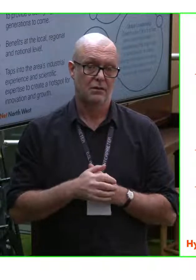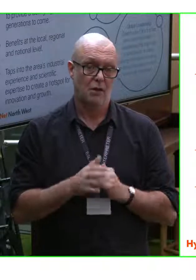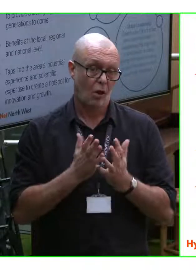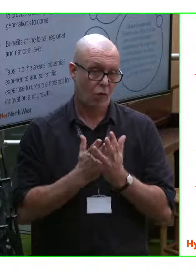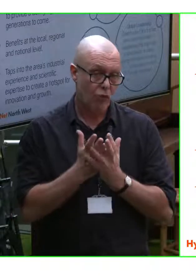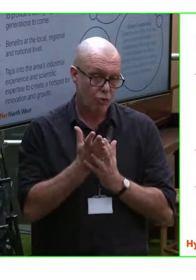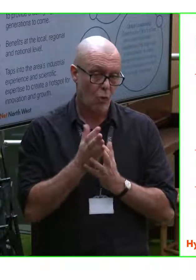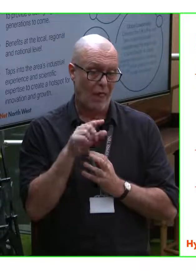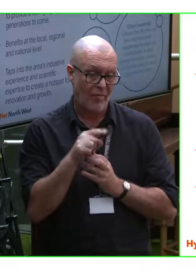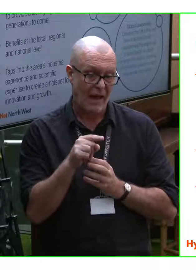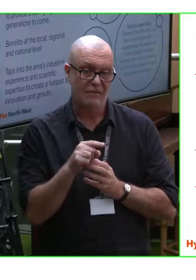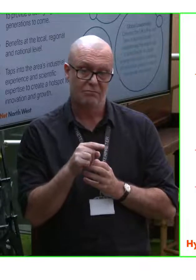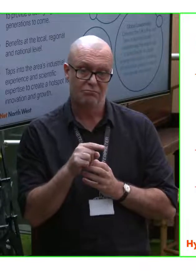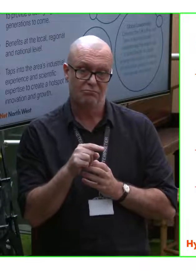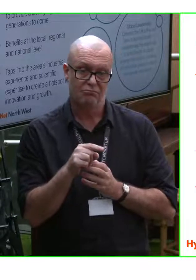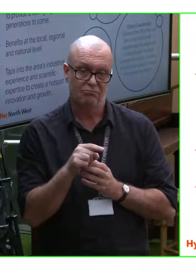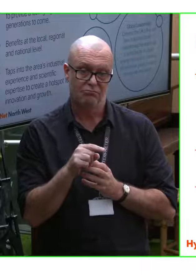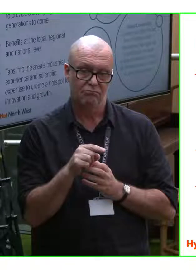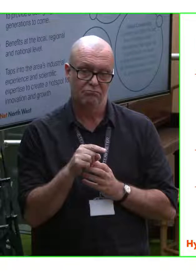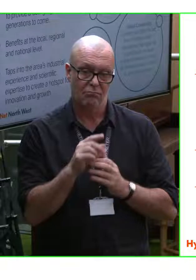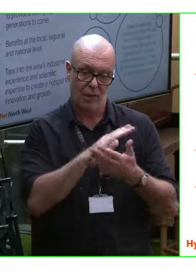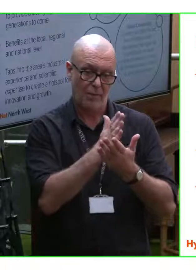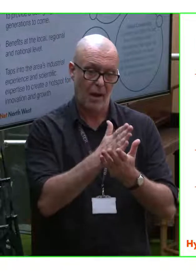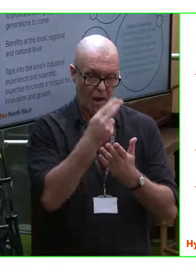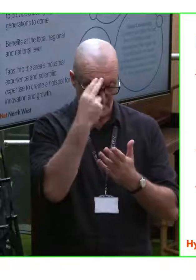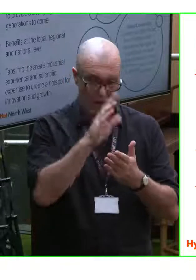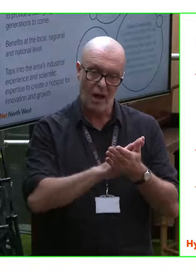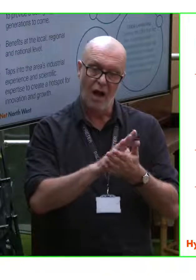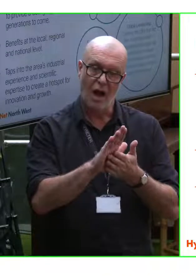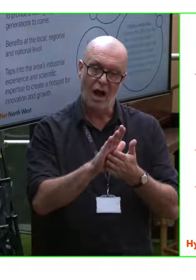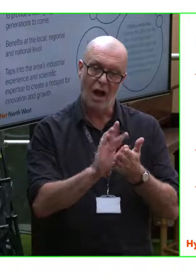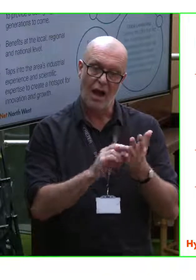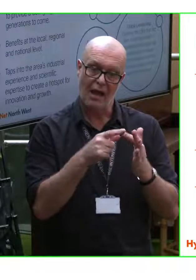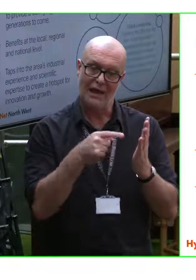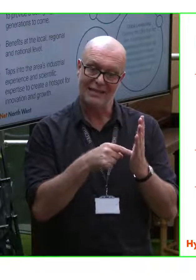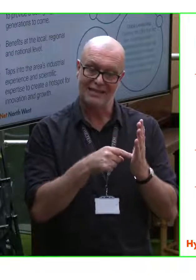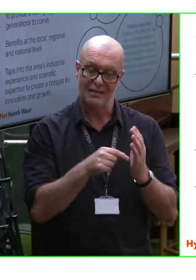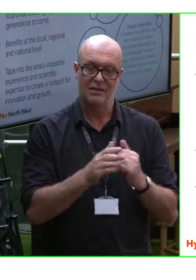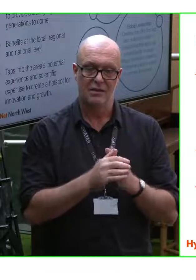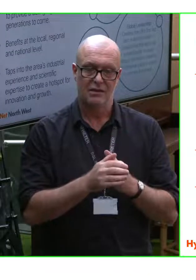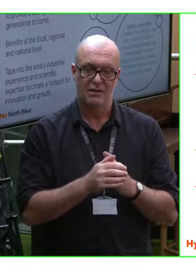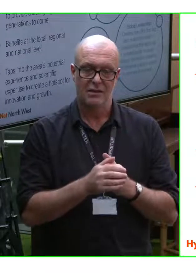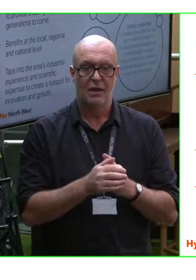through that phase of HyNet alone that I've talked about. What does that do? There are